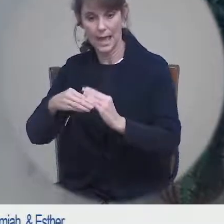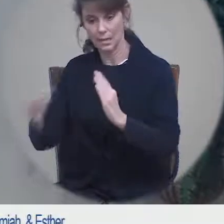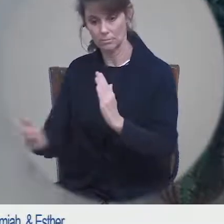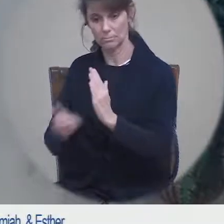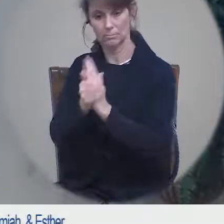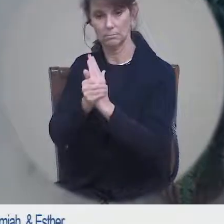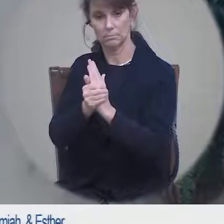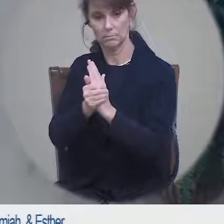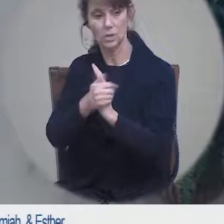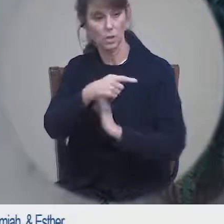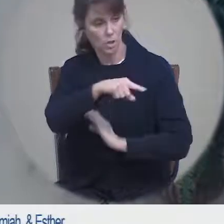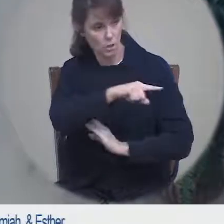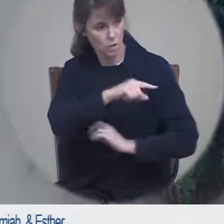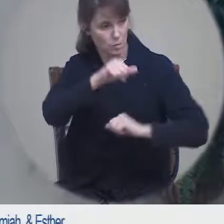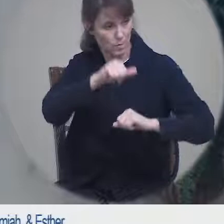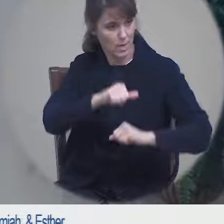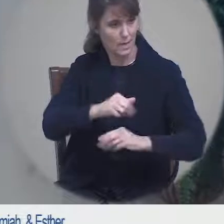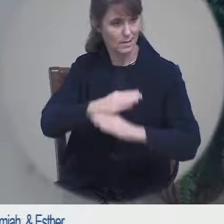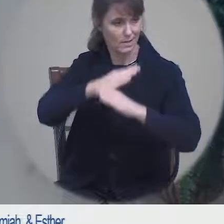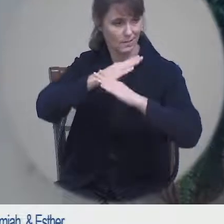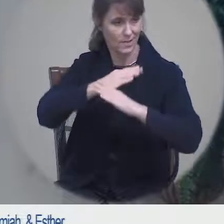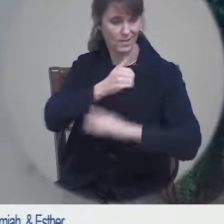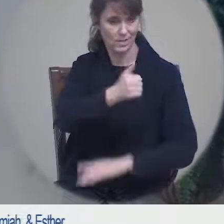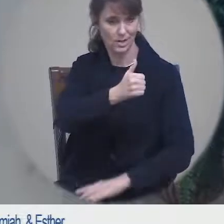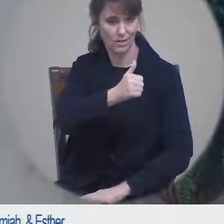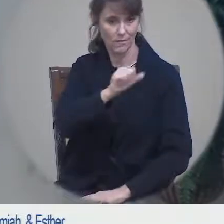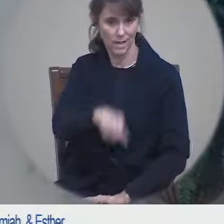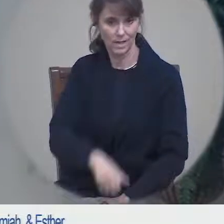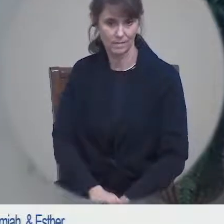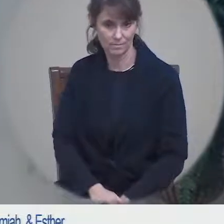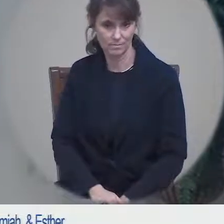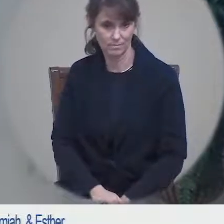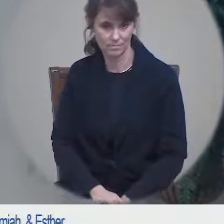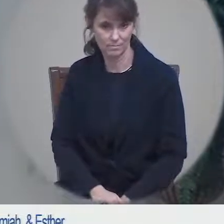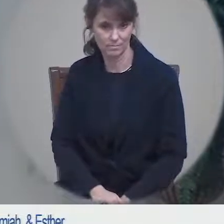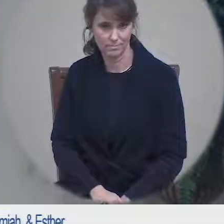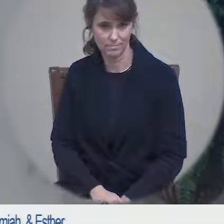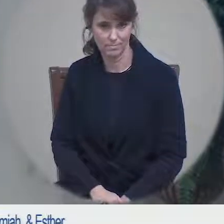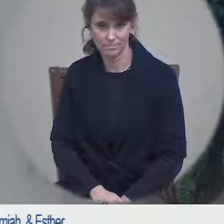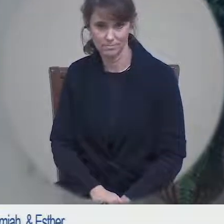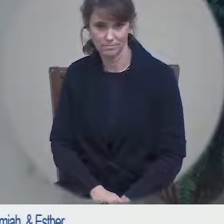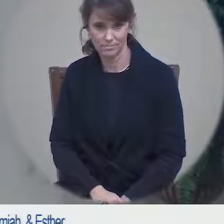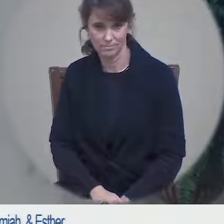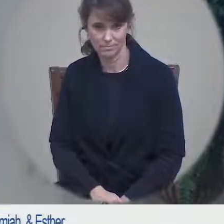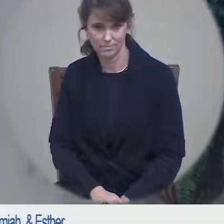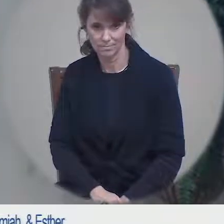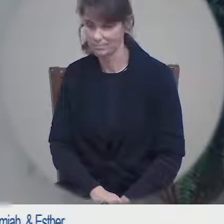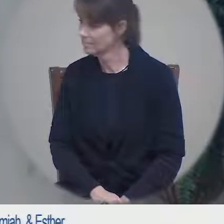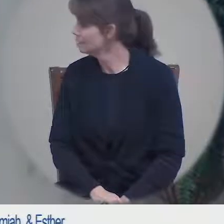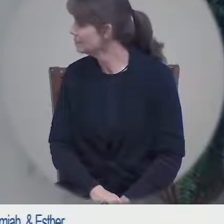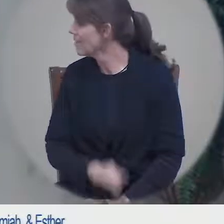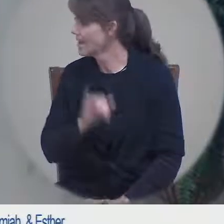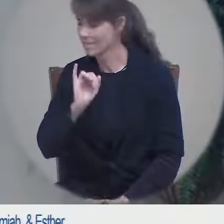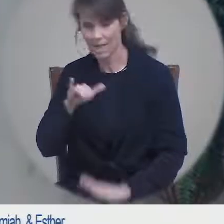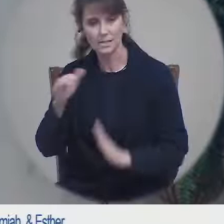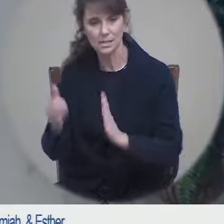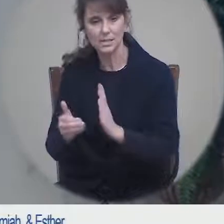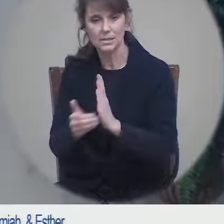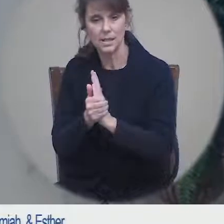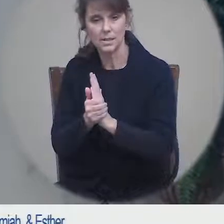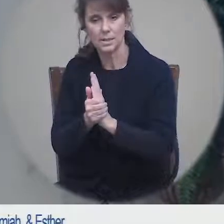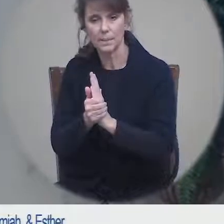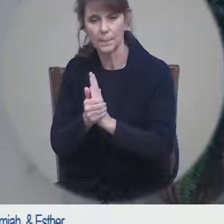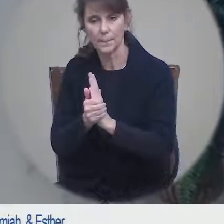including children and women, and to plunder their spoil. That's what this addendum allowed the Jews to